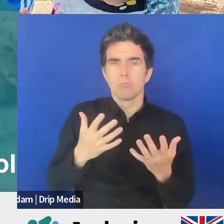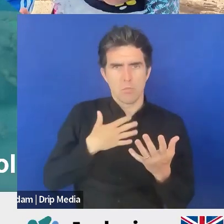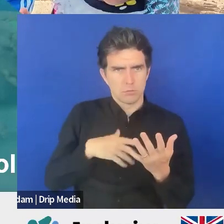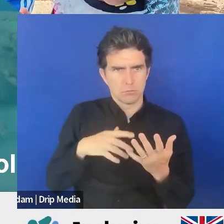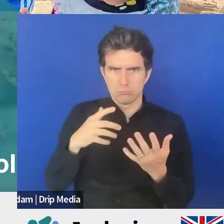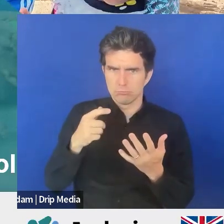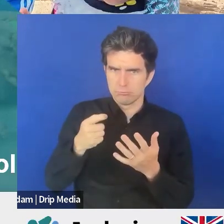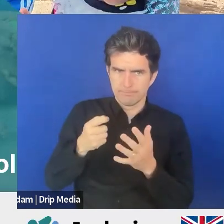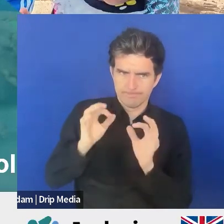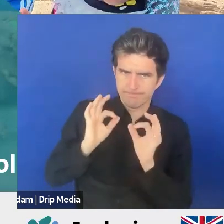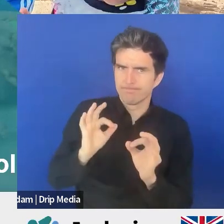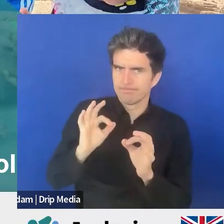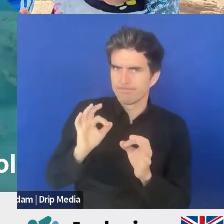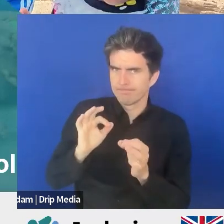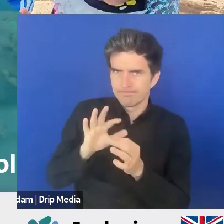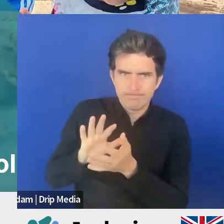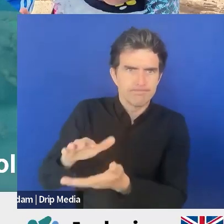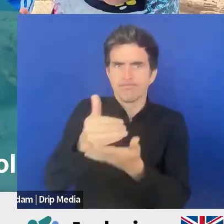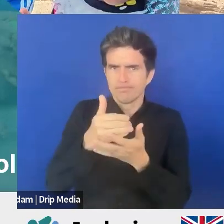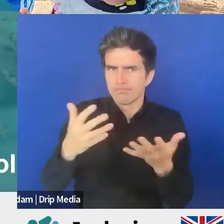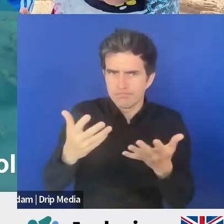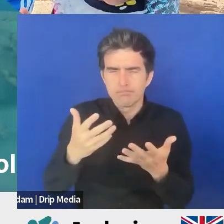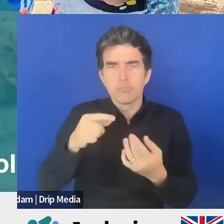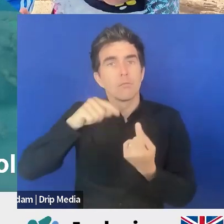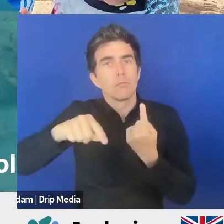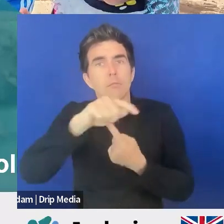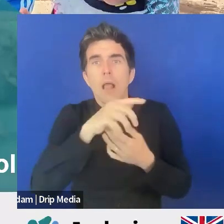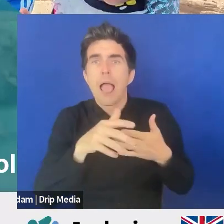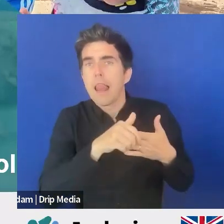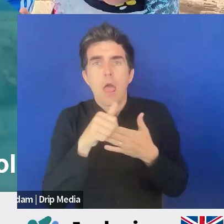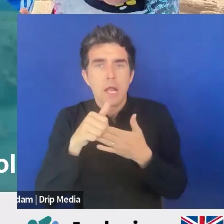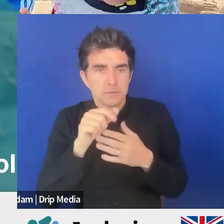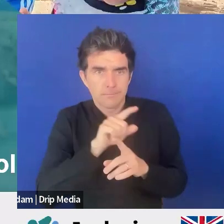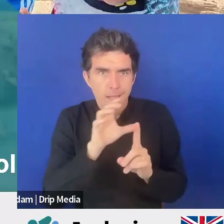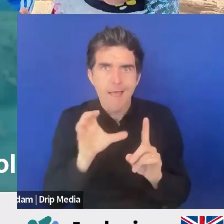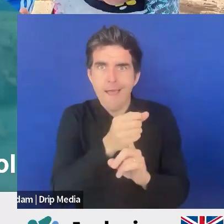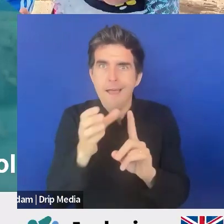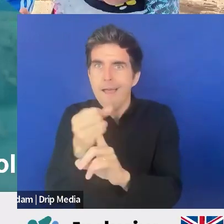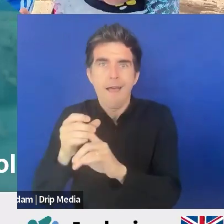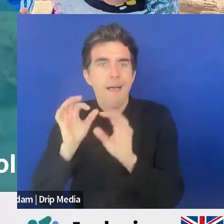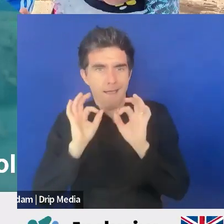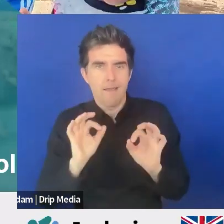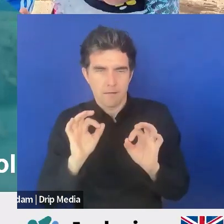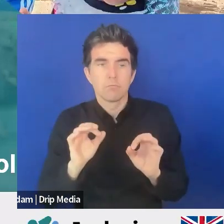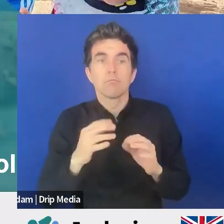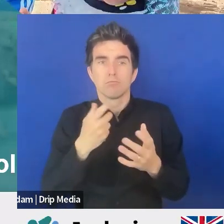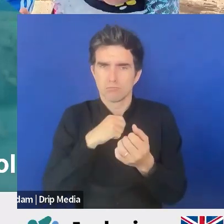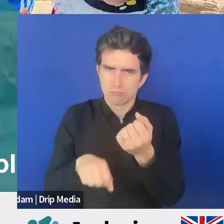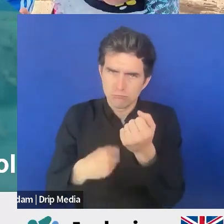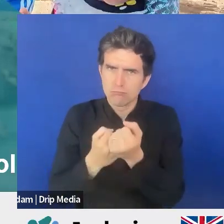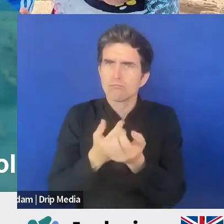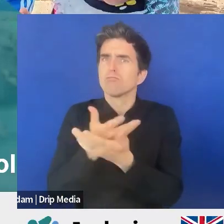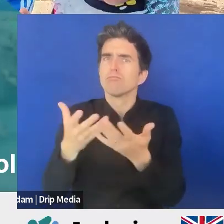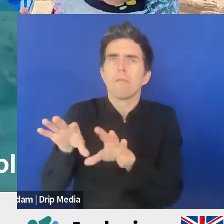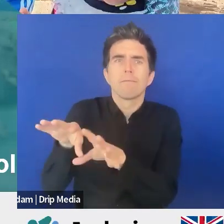and caregivers, strengthening data systems. I would encourage you to read the full report. You